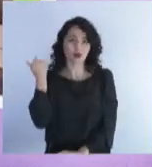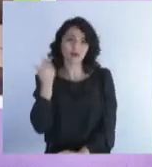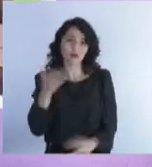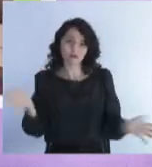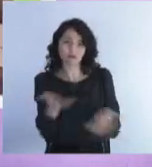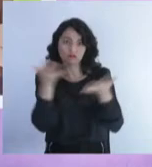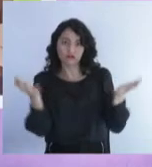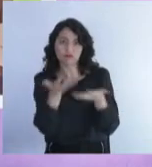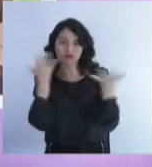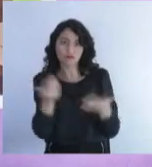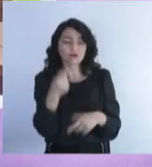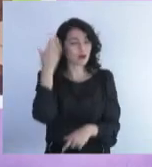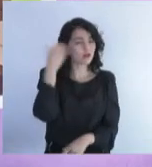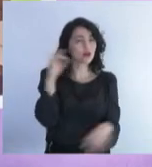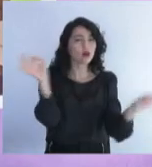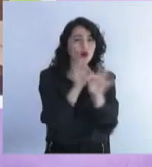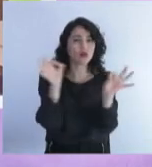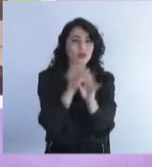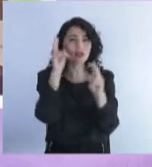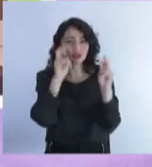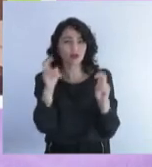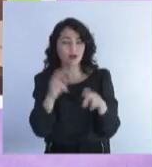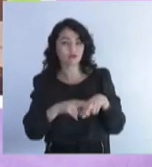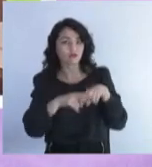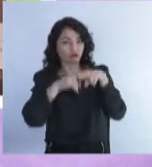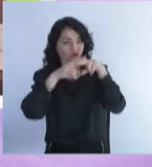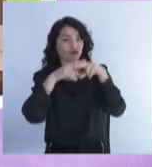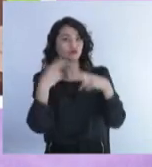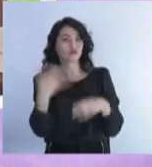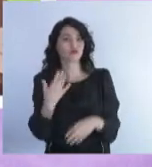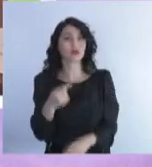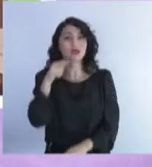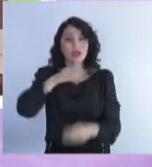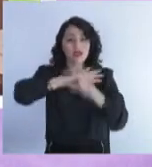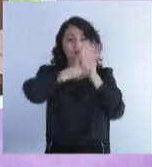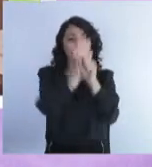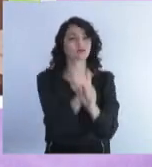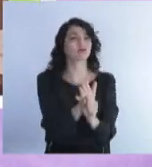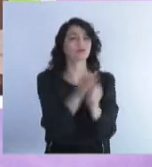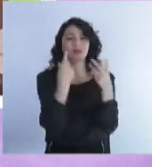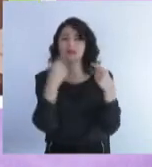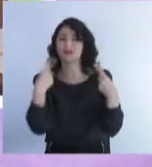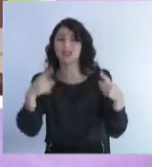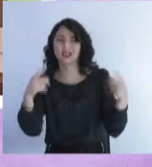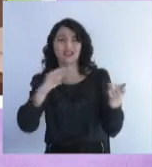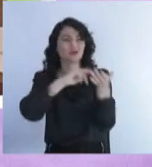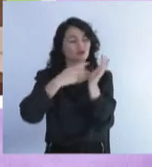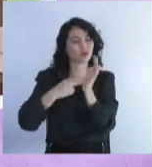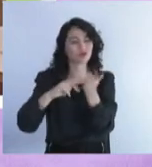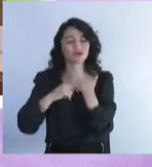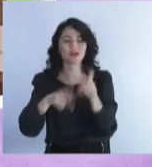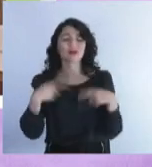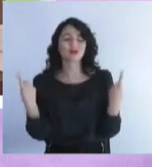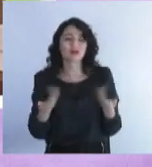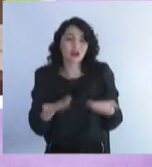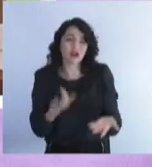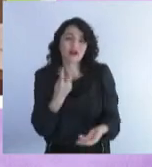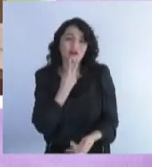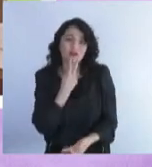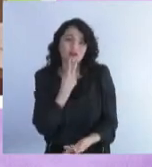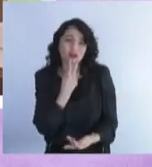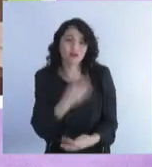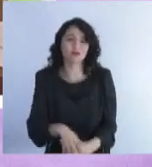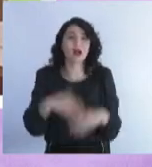I talked about during that event has only increased. And the pandemic has brought the effects of the globalized world we live in now